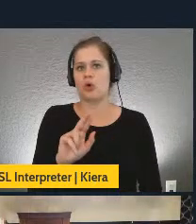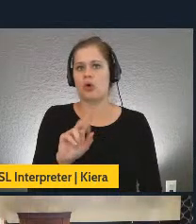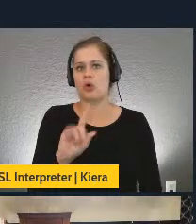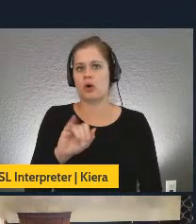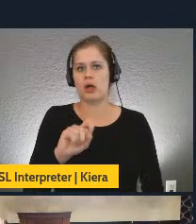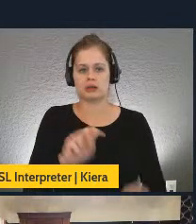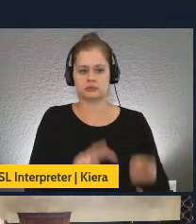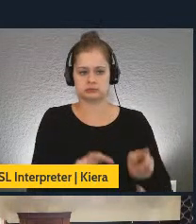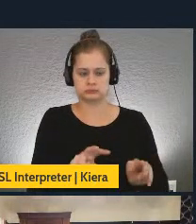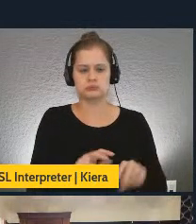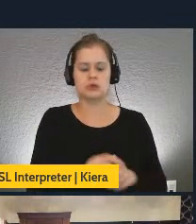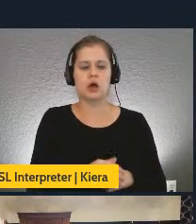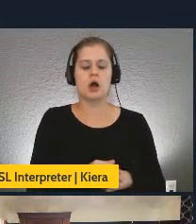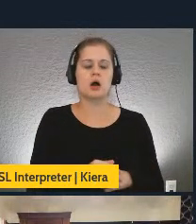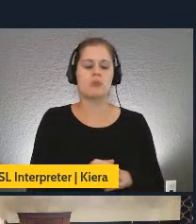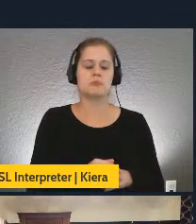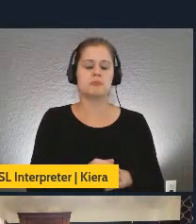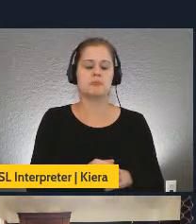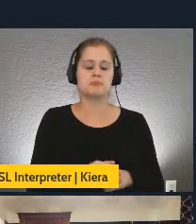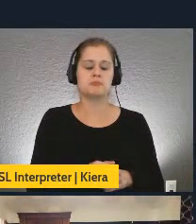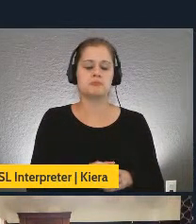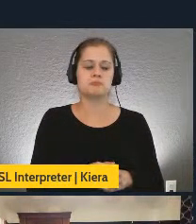and